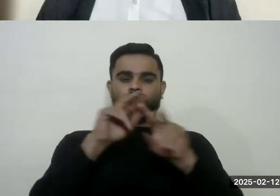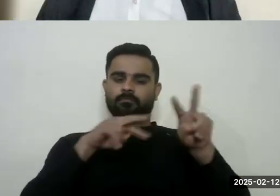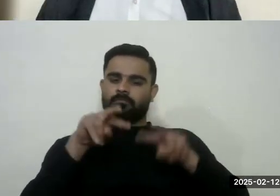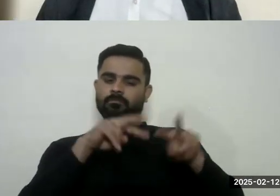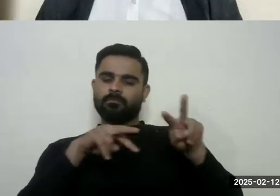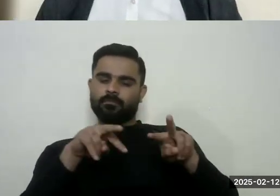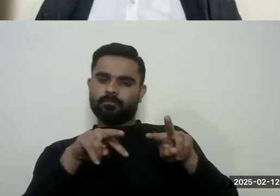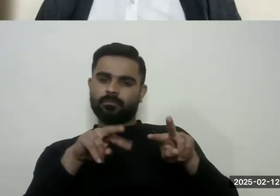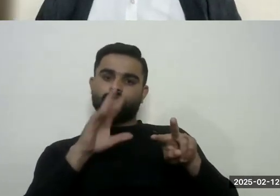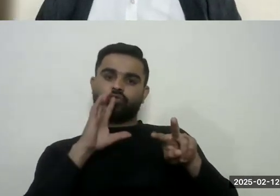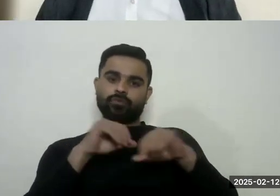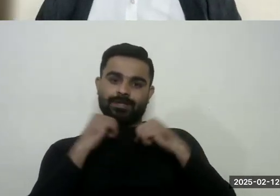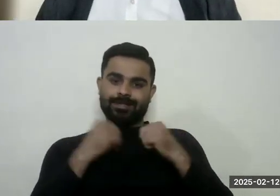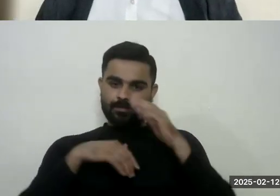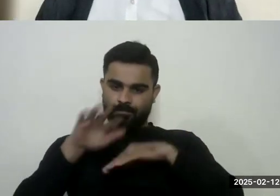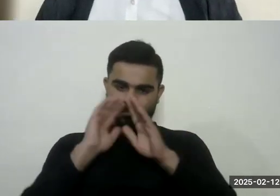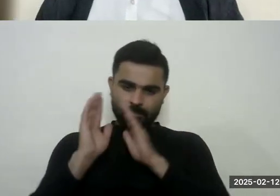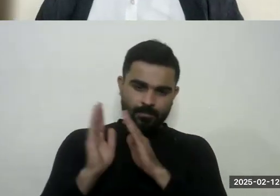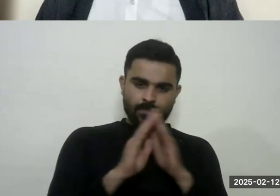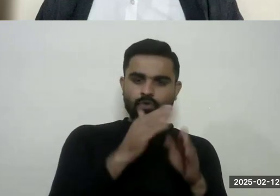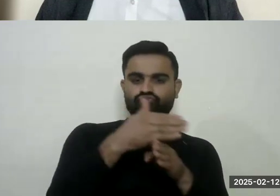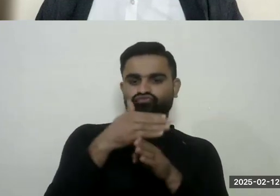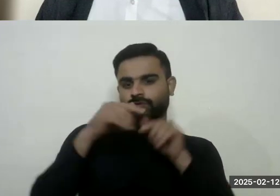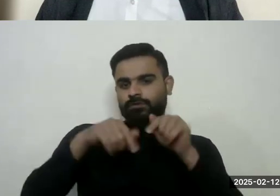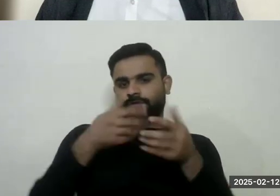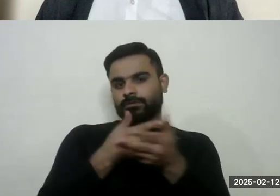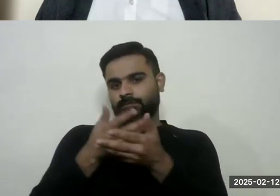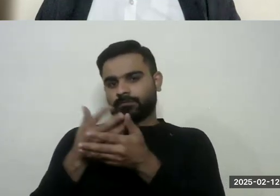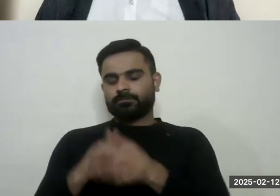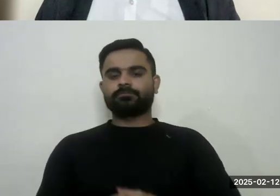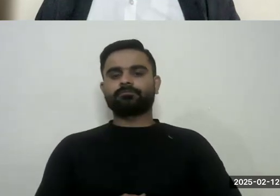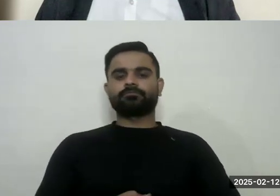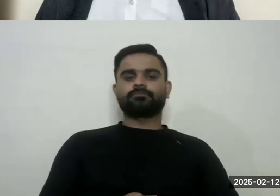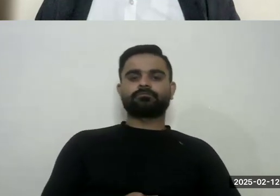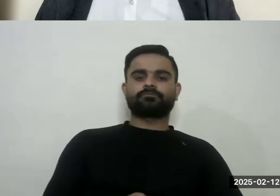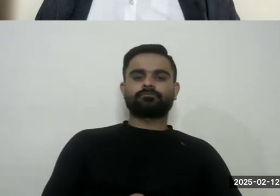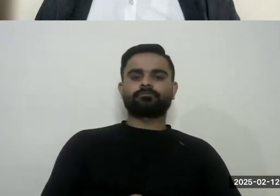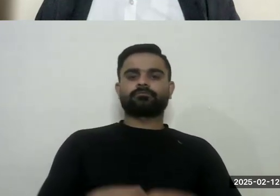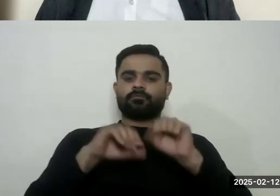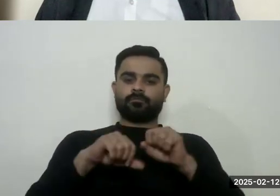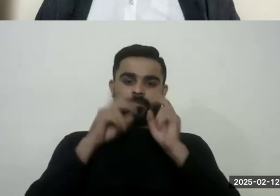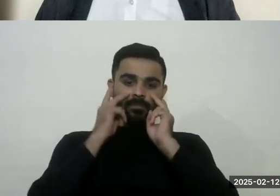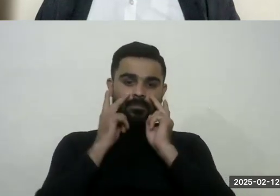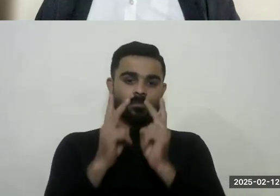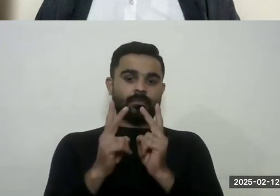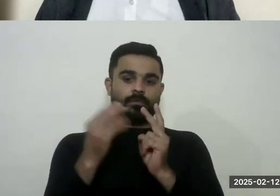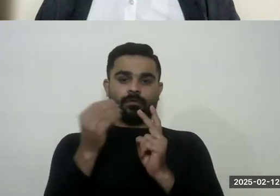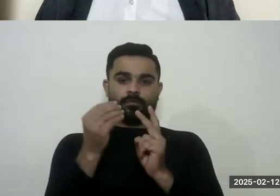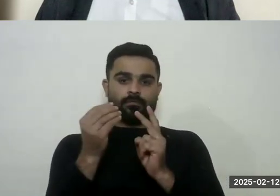on the activities, the strategies that we have shared today. Um, I can also see